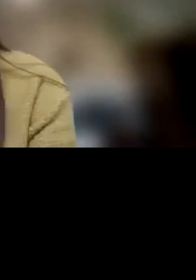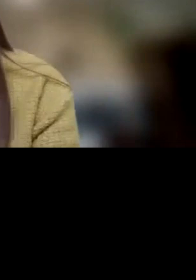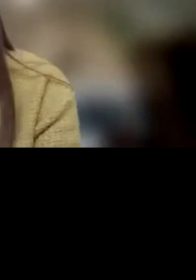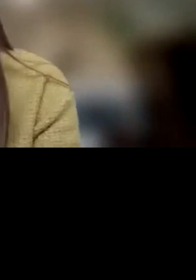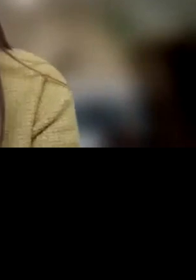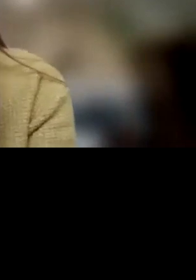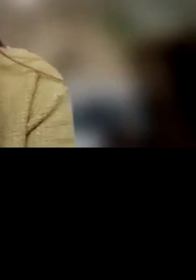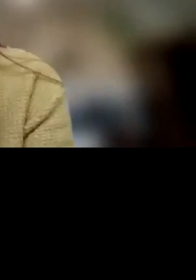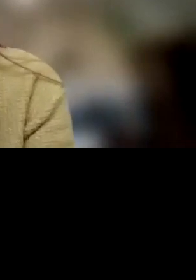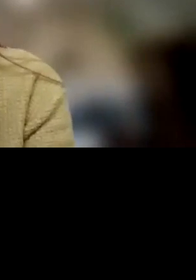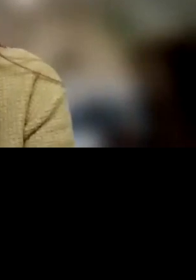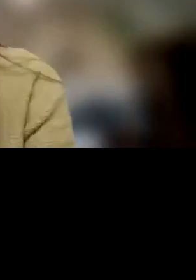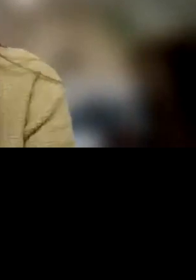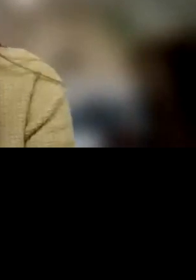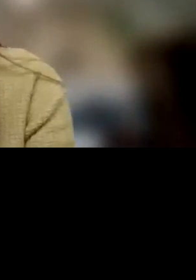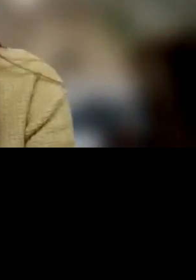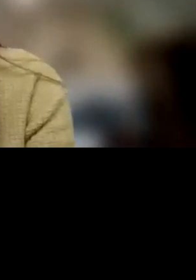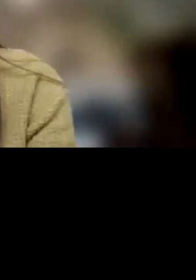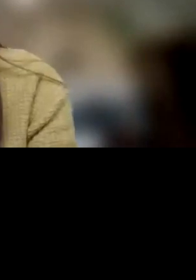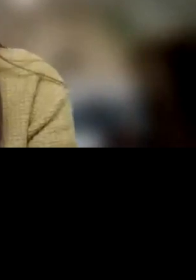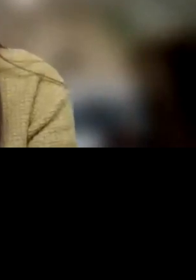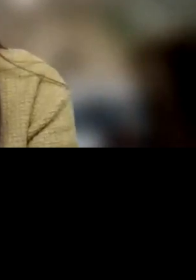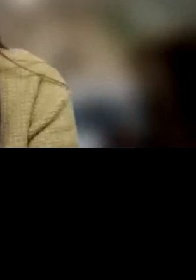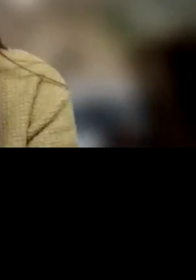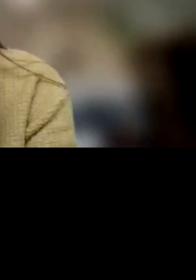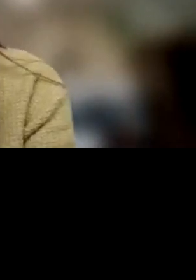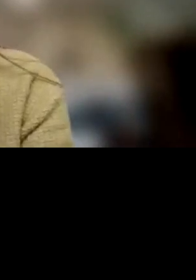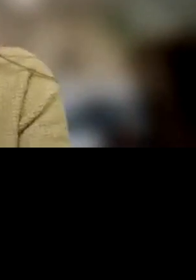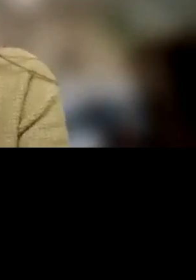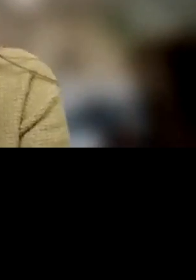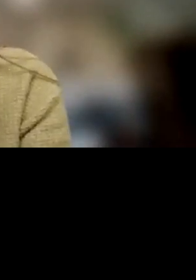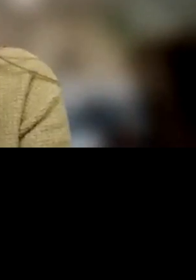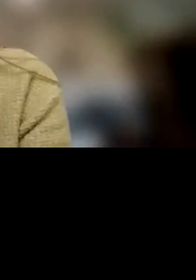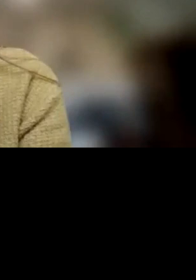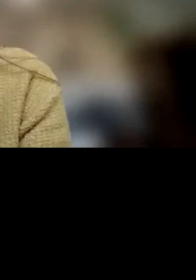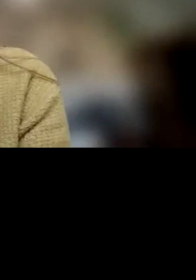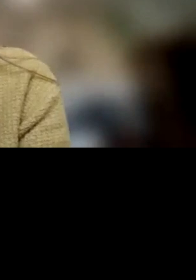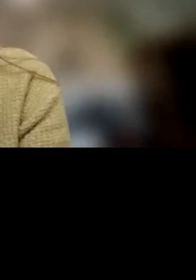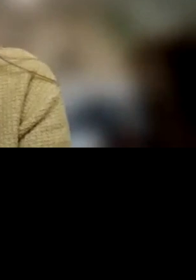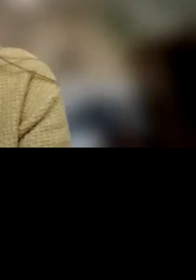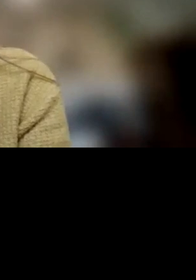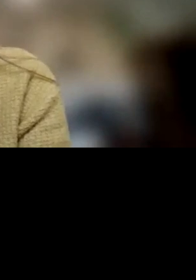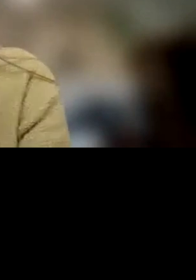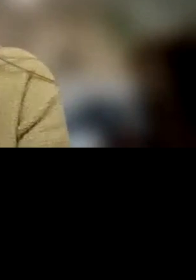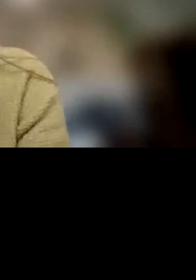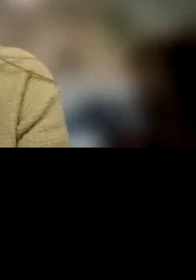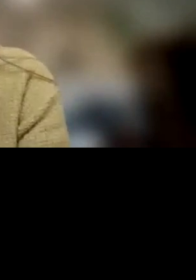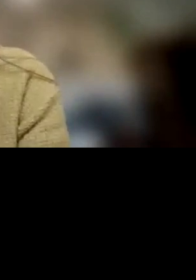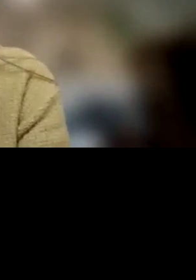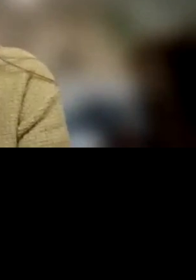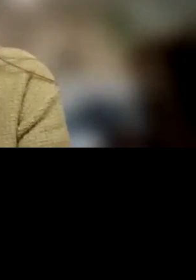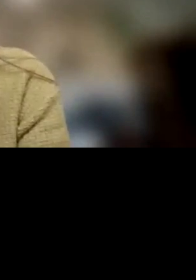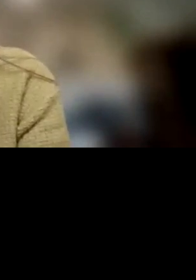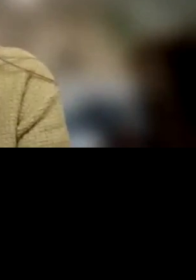is going and your voice and your voice is making decisions in the patient's best interest is going to carry a lot of weight. And what that should trigger is